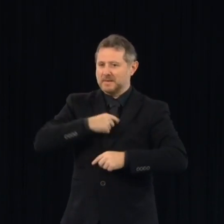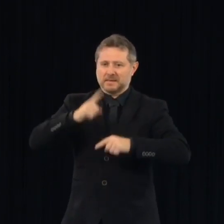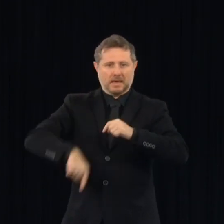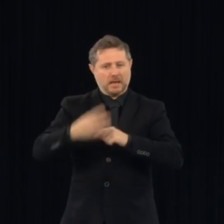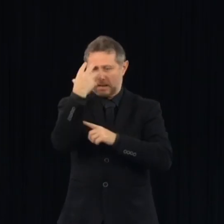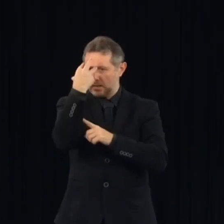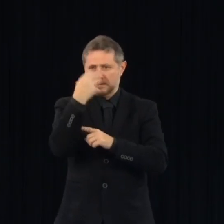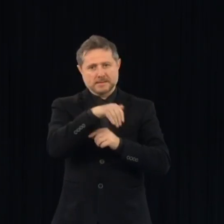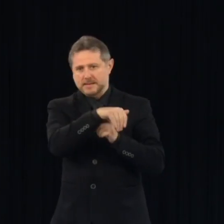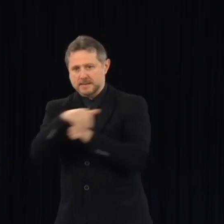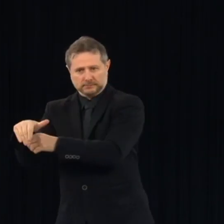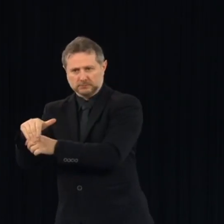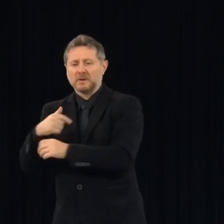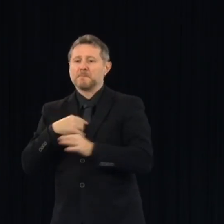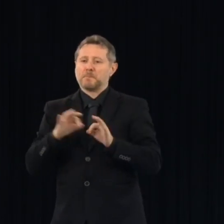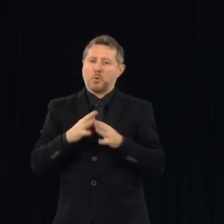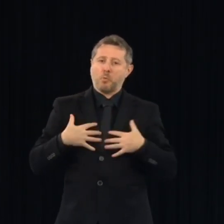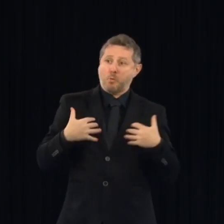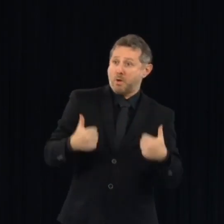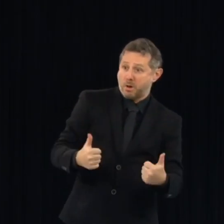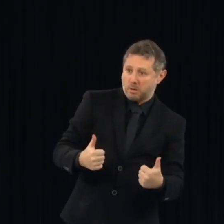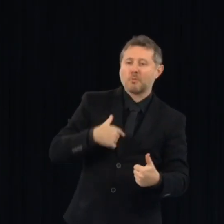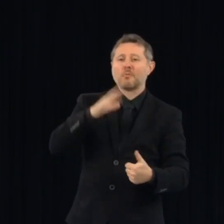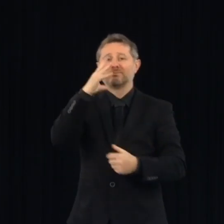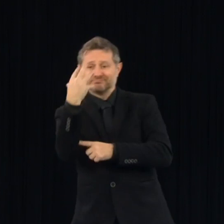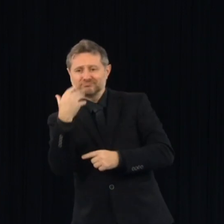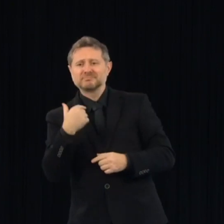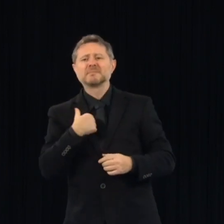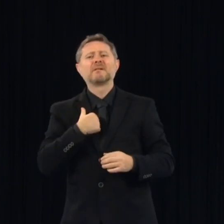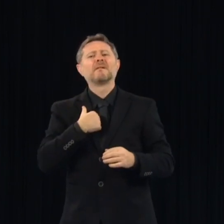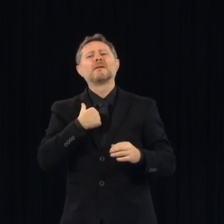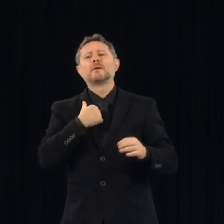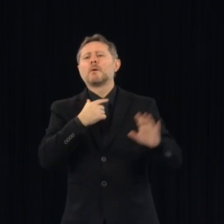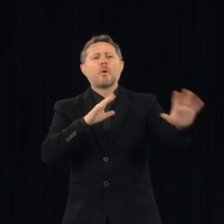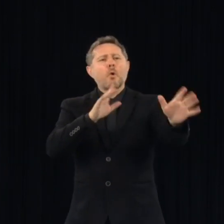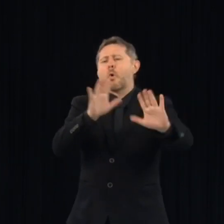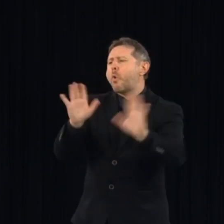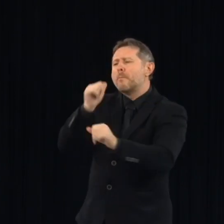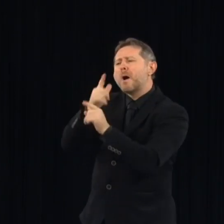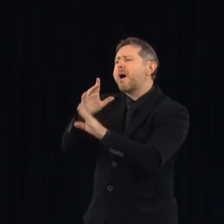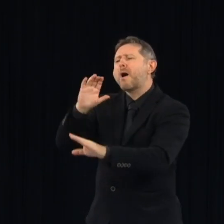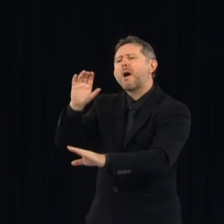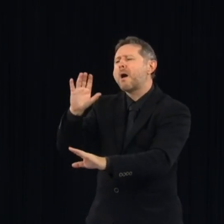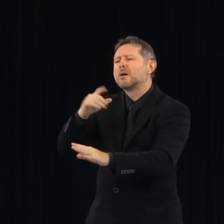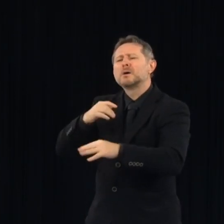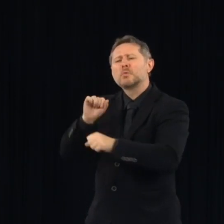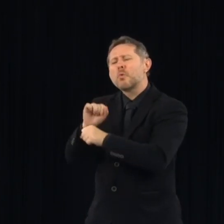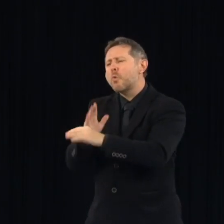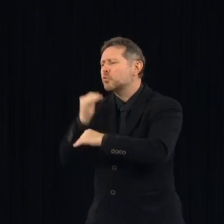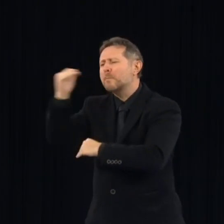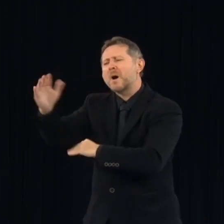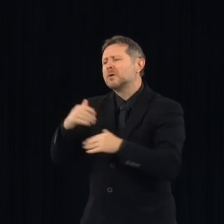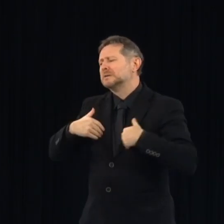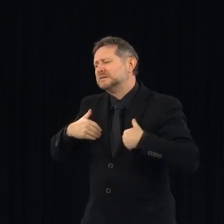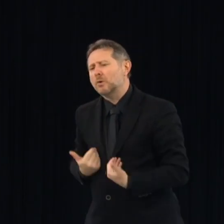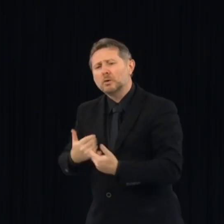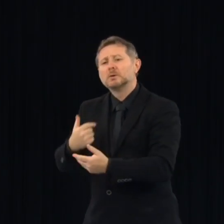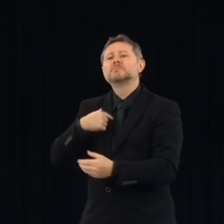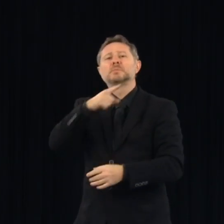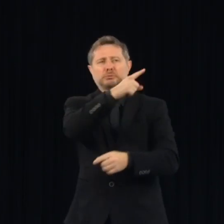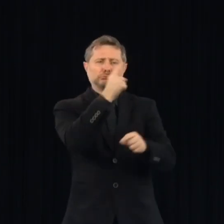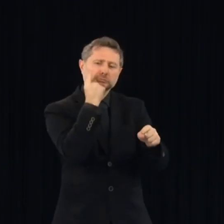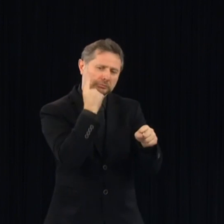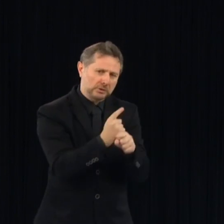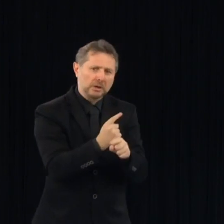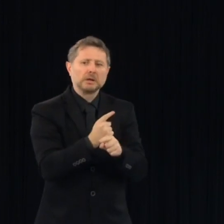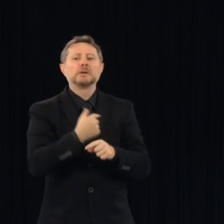been very nice in saying, don't work too much because you don't want to compromise fighting the virus. They are right. You're right to say that as well. And I